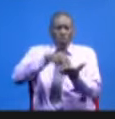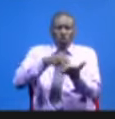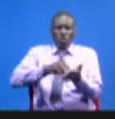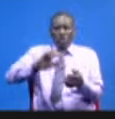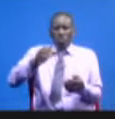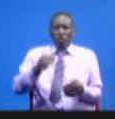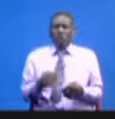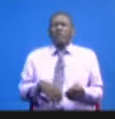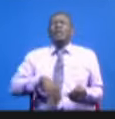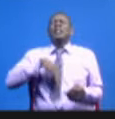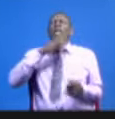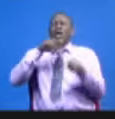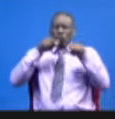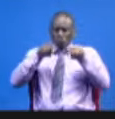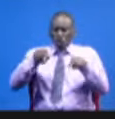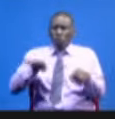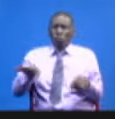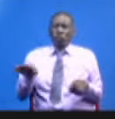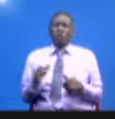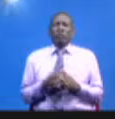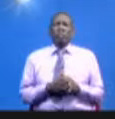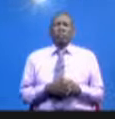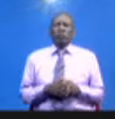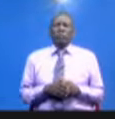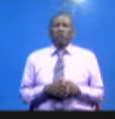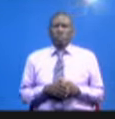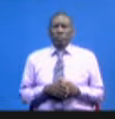left us this morning.